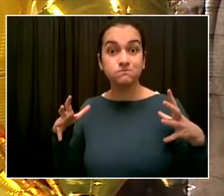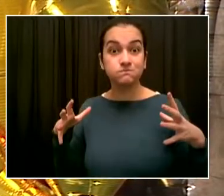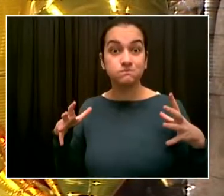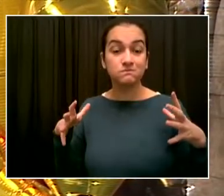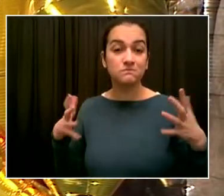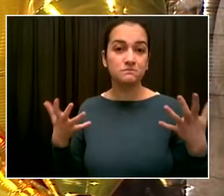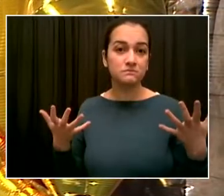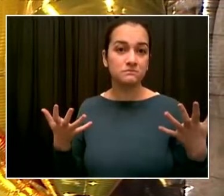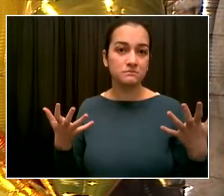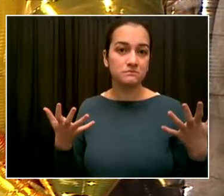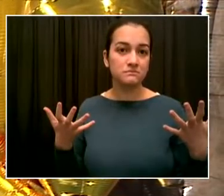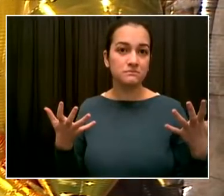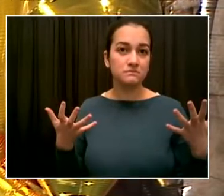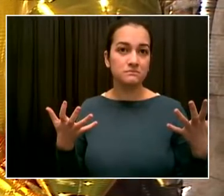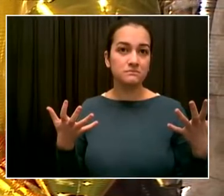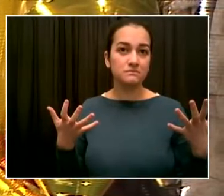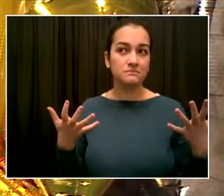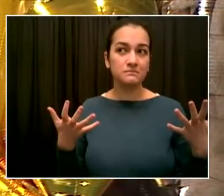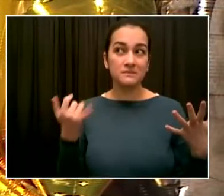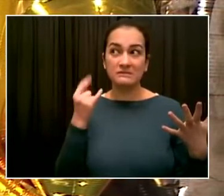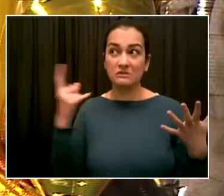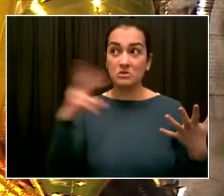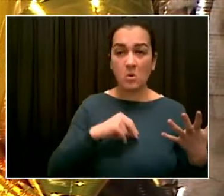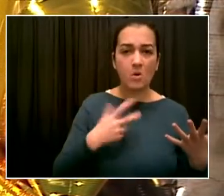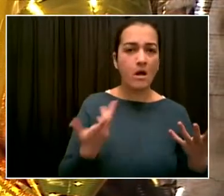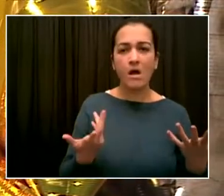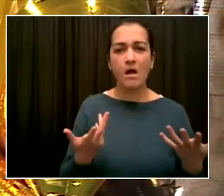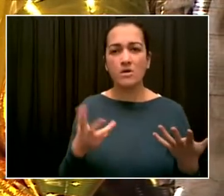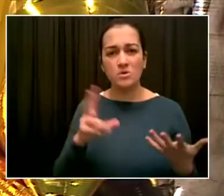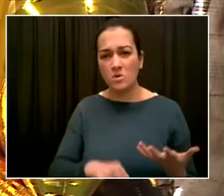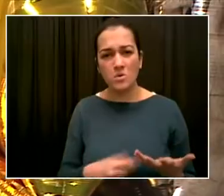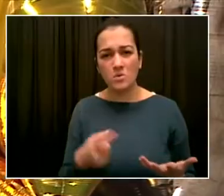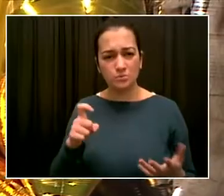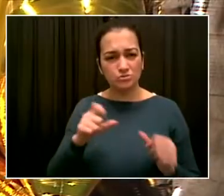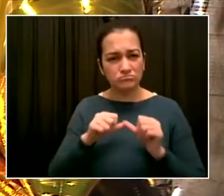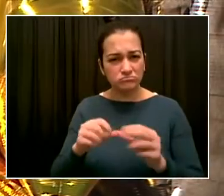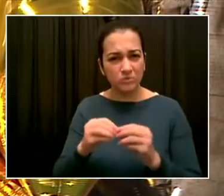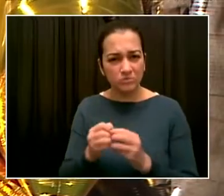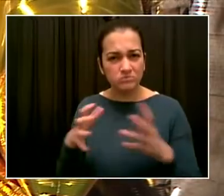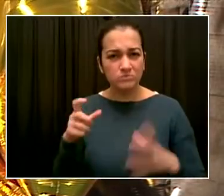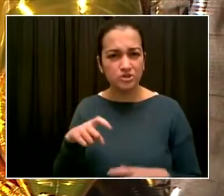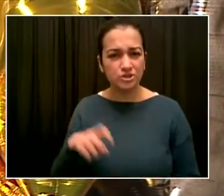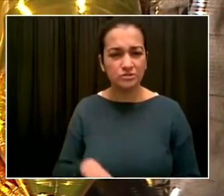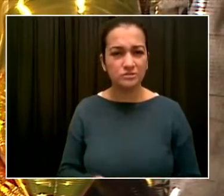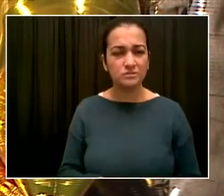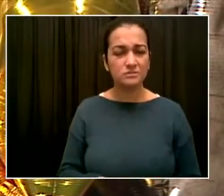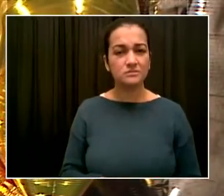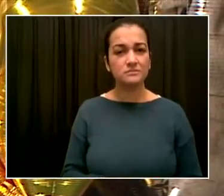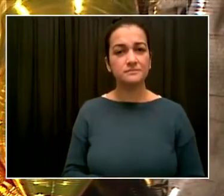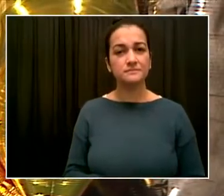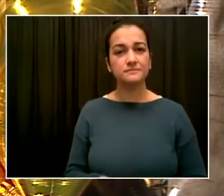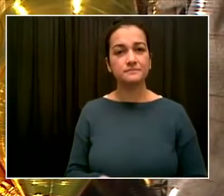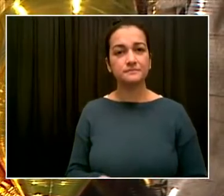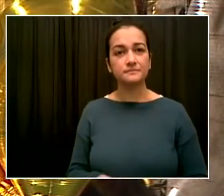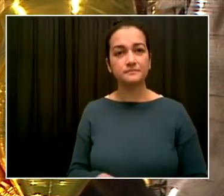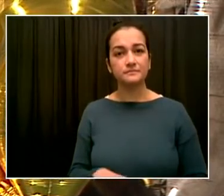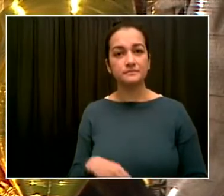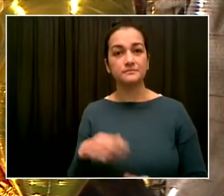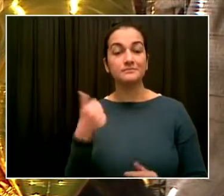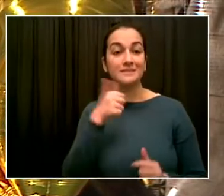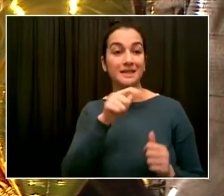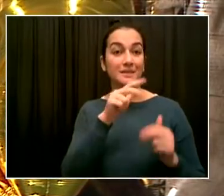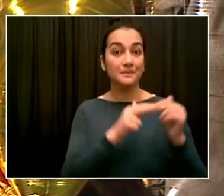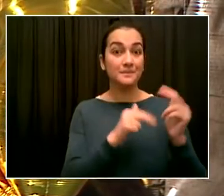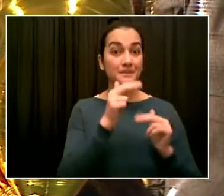mean, you've watched for 8 years. I believe development should, whenever humanly possible, meaning where we have the power